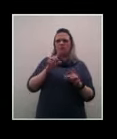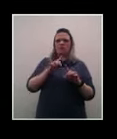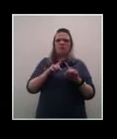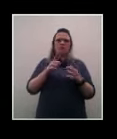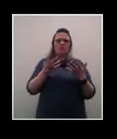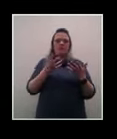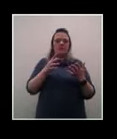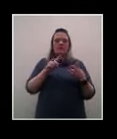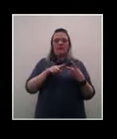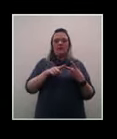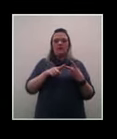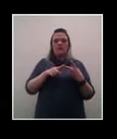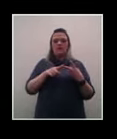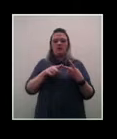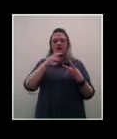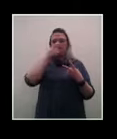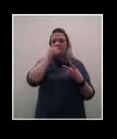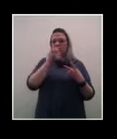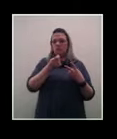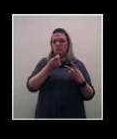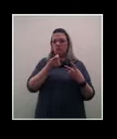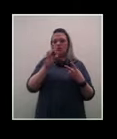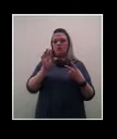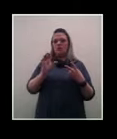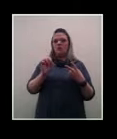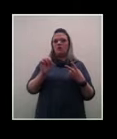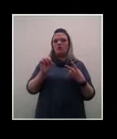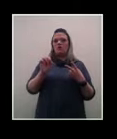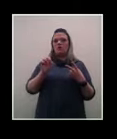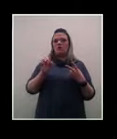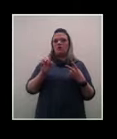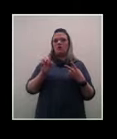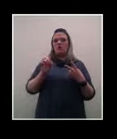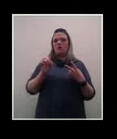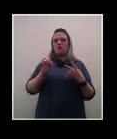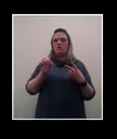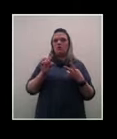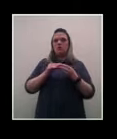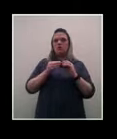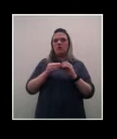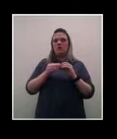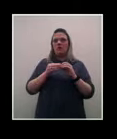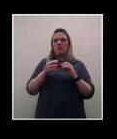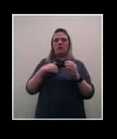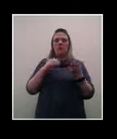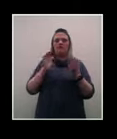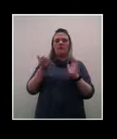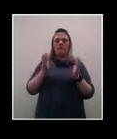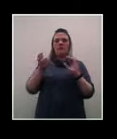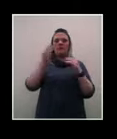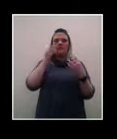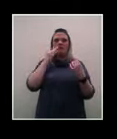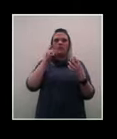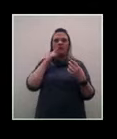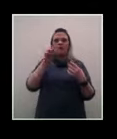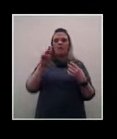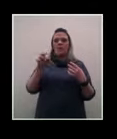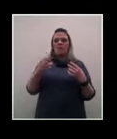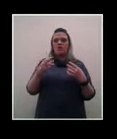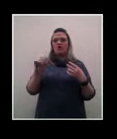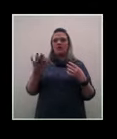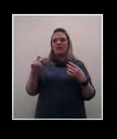was, I was interested in your overdose, I don't know step numbers, and I wondered if you had comparative information for March and April of last